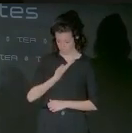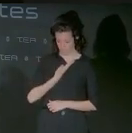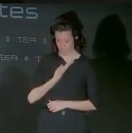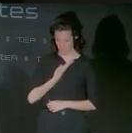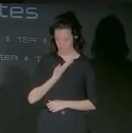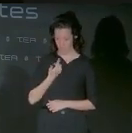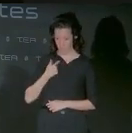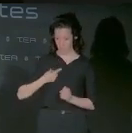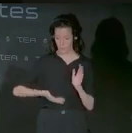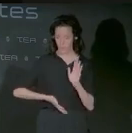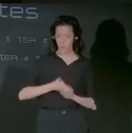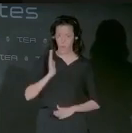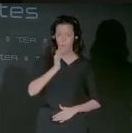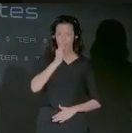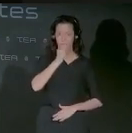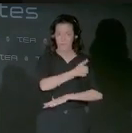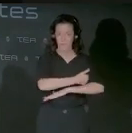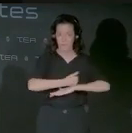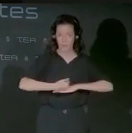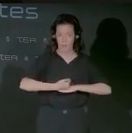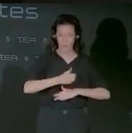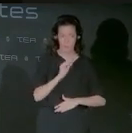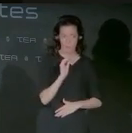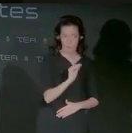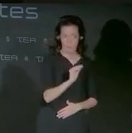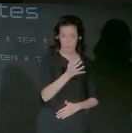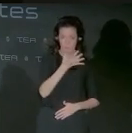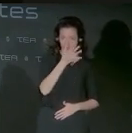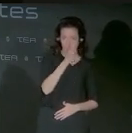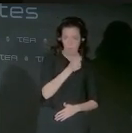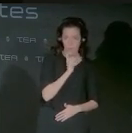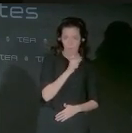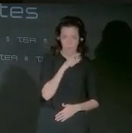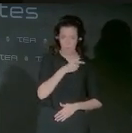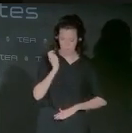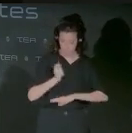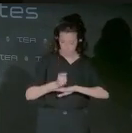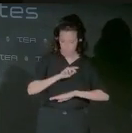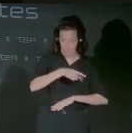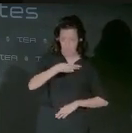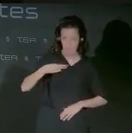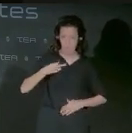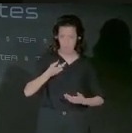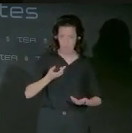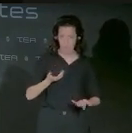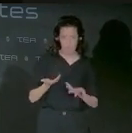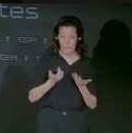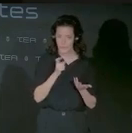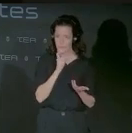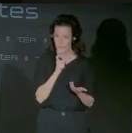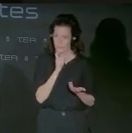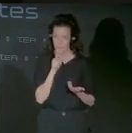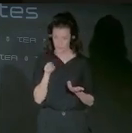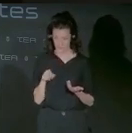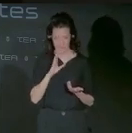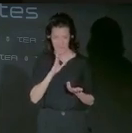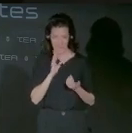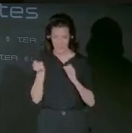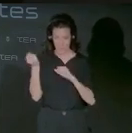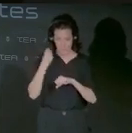punish someone else? Then you have the issue between players, so toxicity and misbehavior, but also